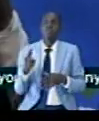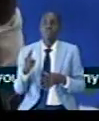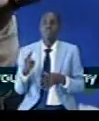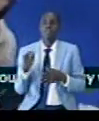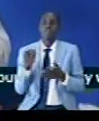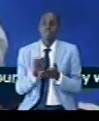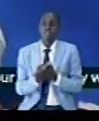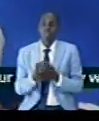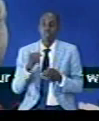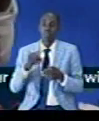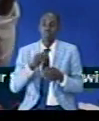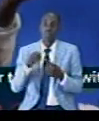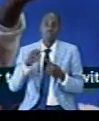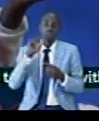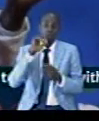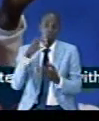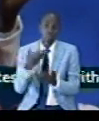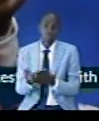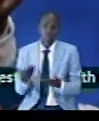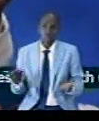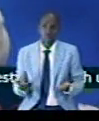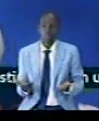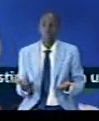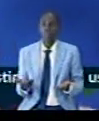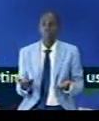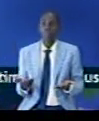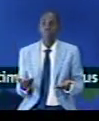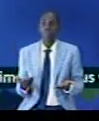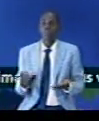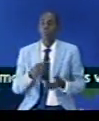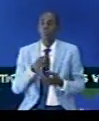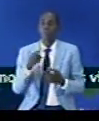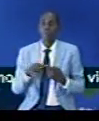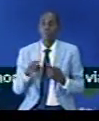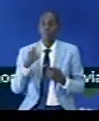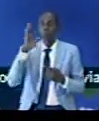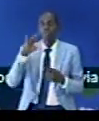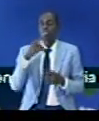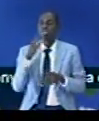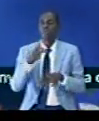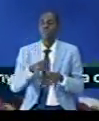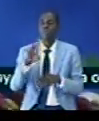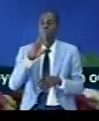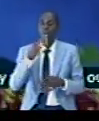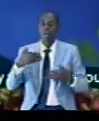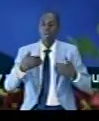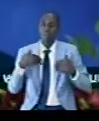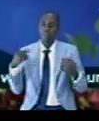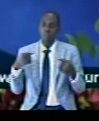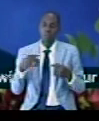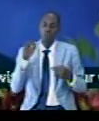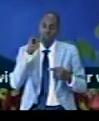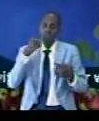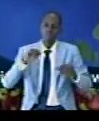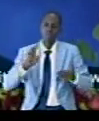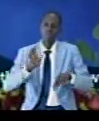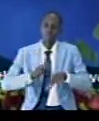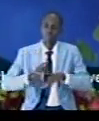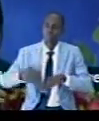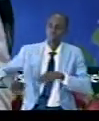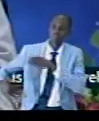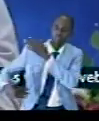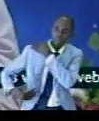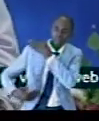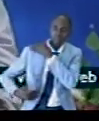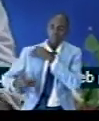de bi ti won ni ki kaluku ma fowo kan ibi to dun won mo fowo kan eyin yen mo fowo kan